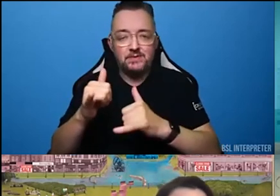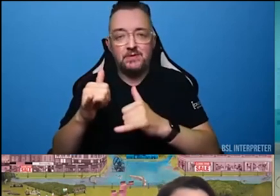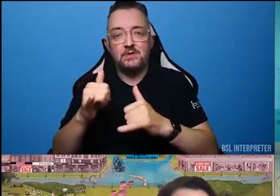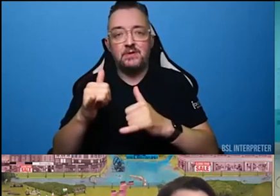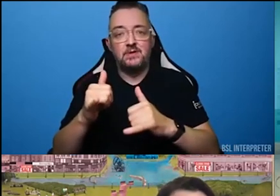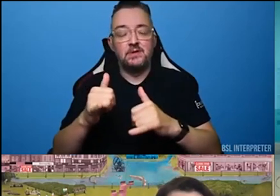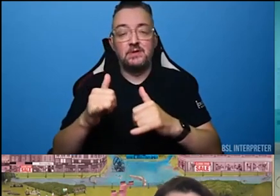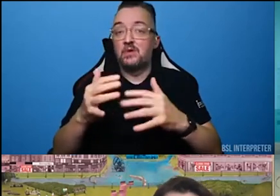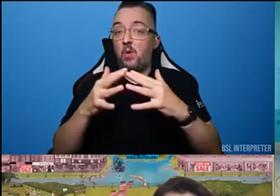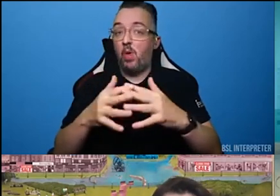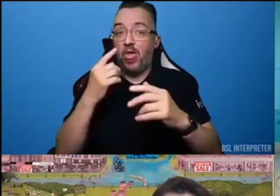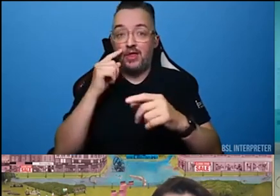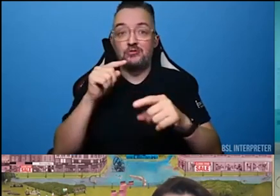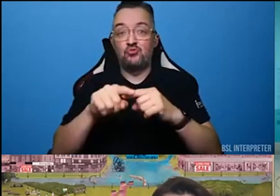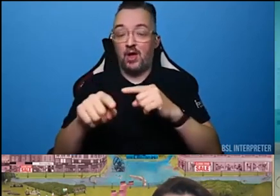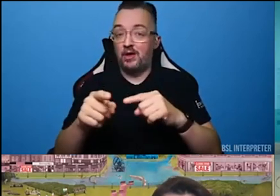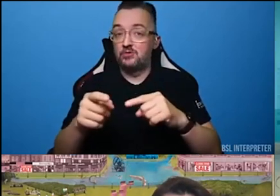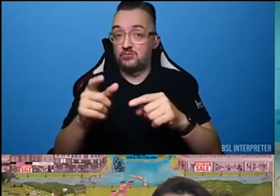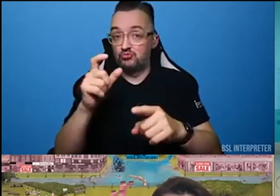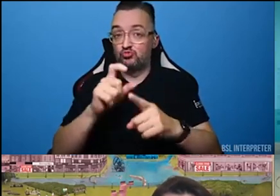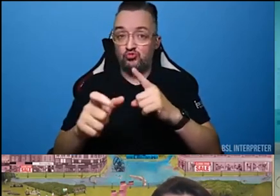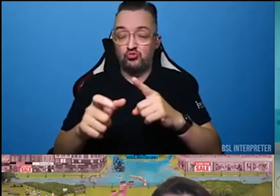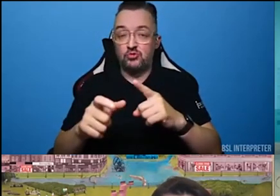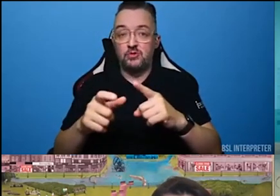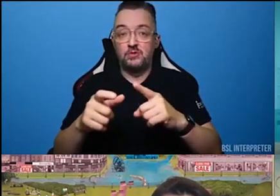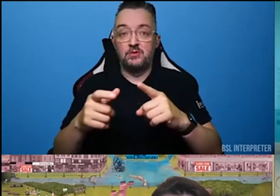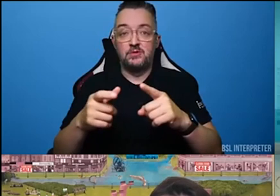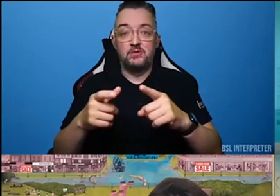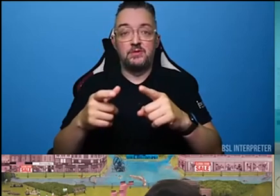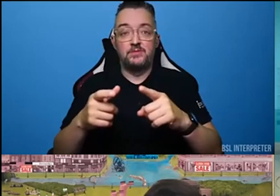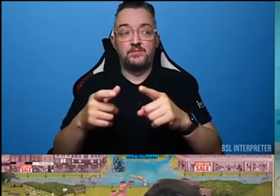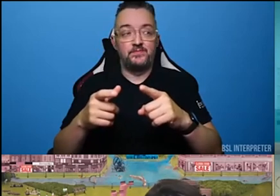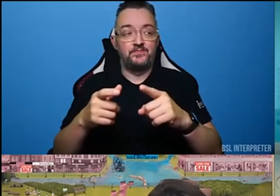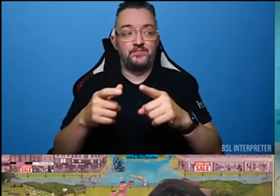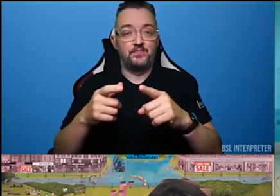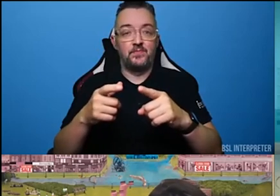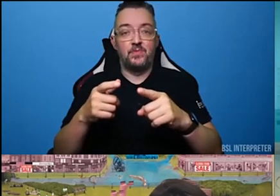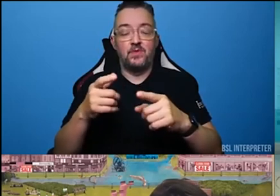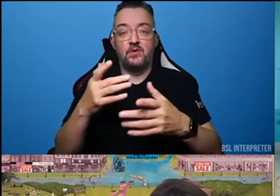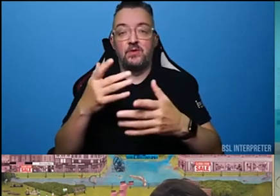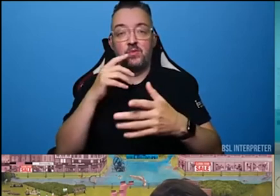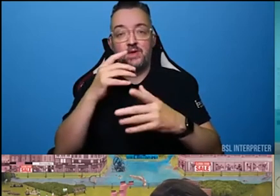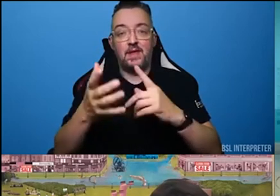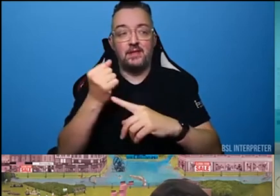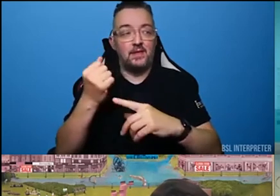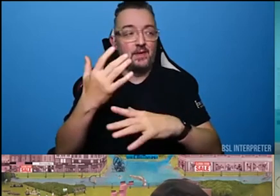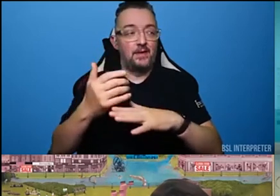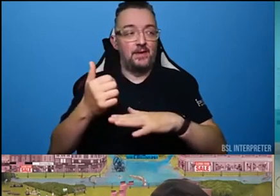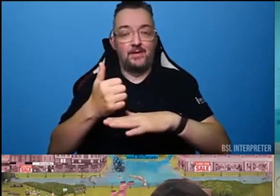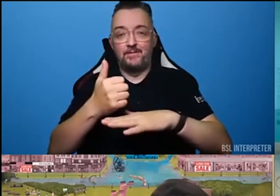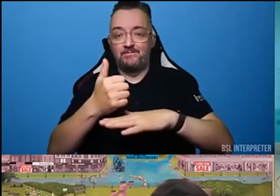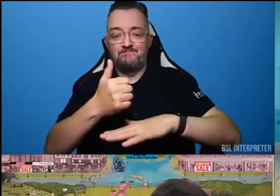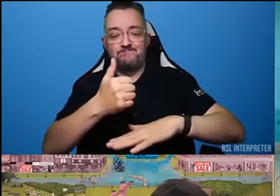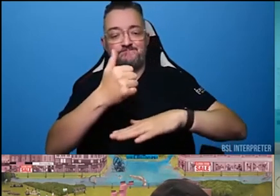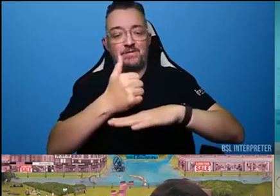experiment and you'll see that it's quite, you would get the very, very foundation of the current times